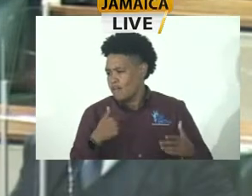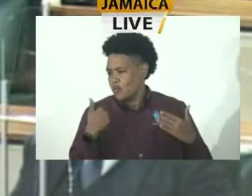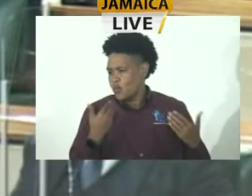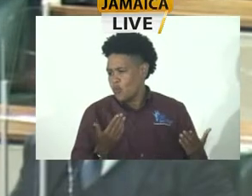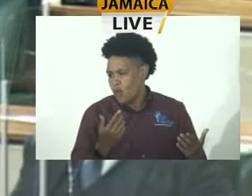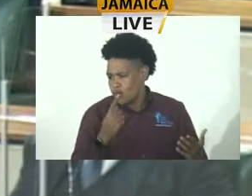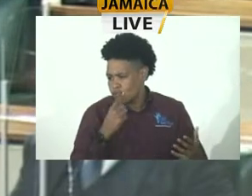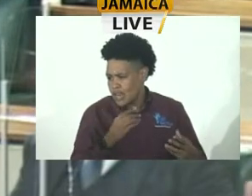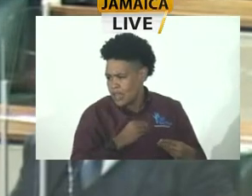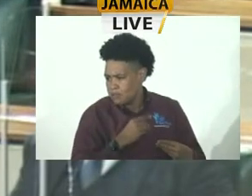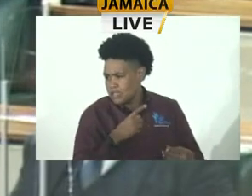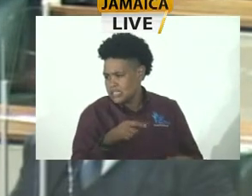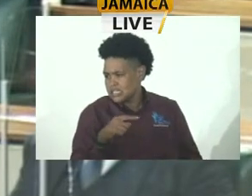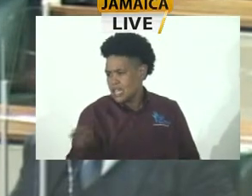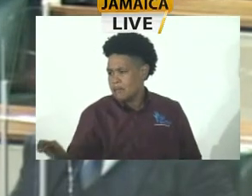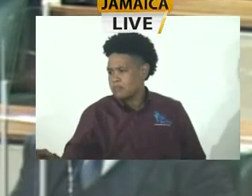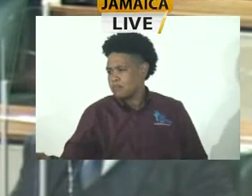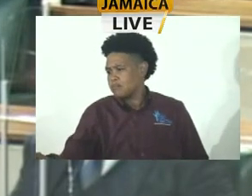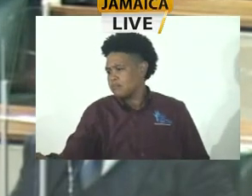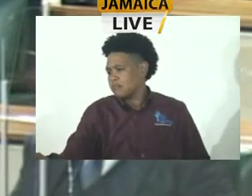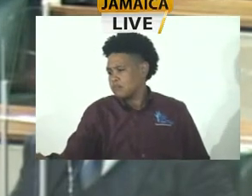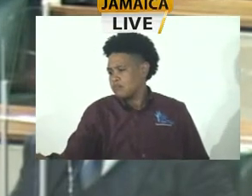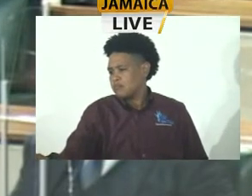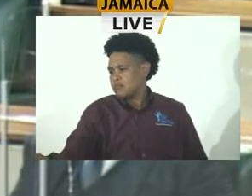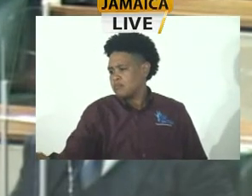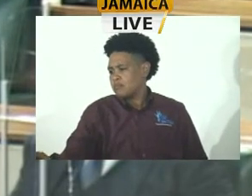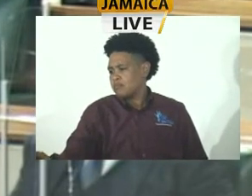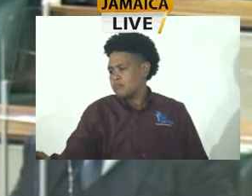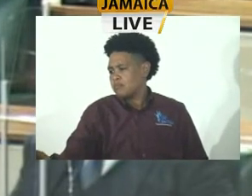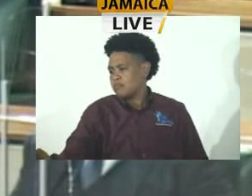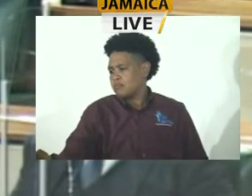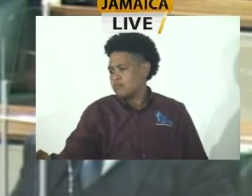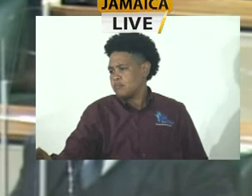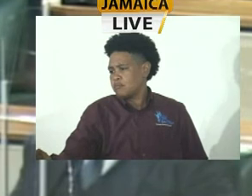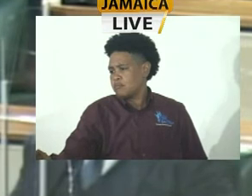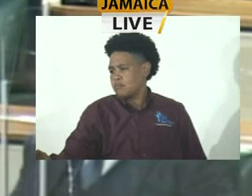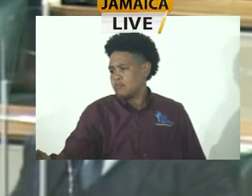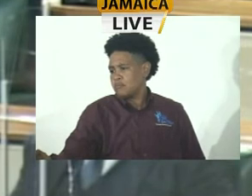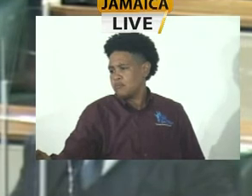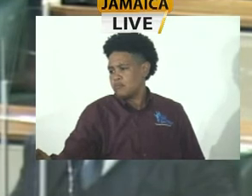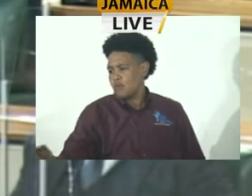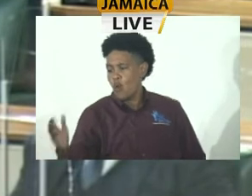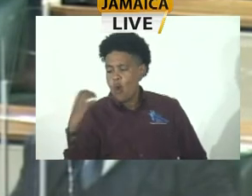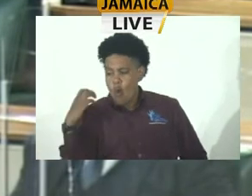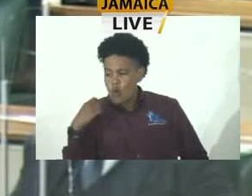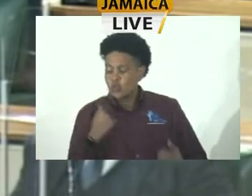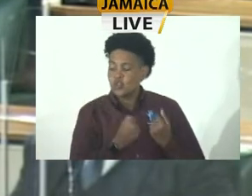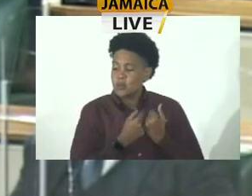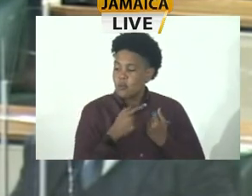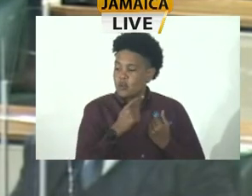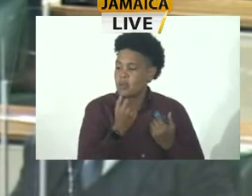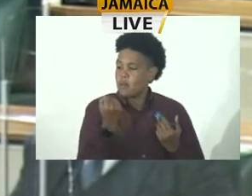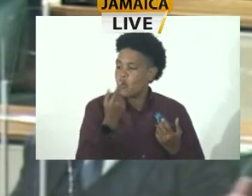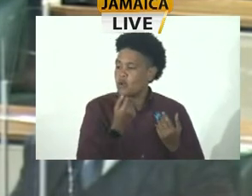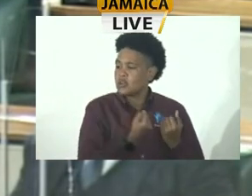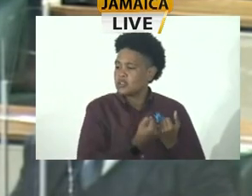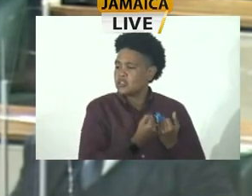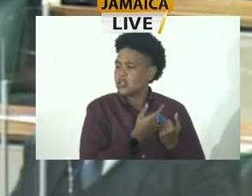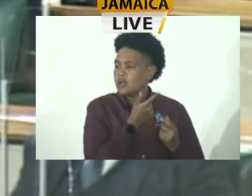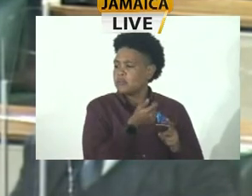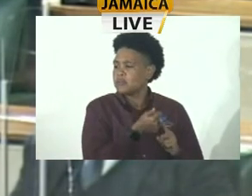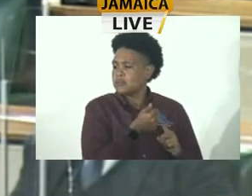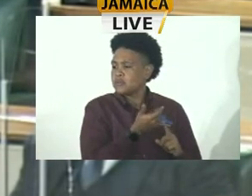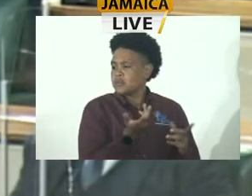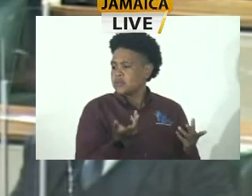them coach them hold their hands and probably even give some kind of incentive for